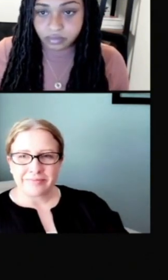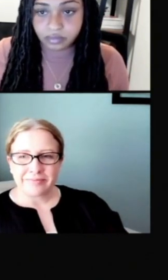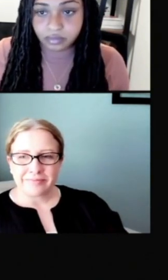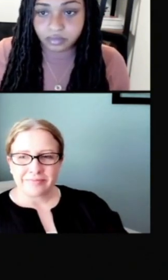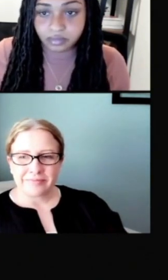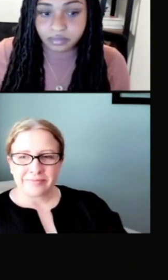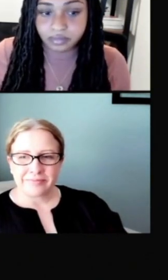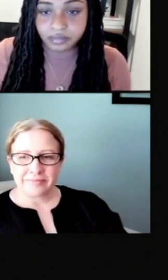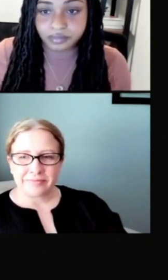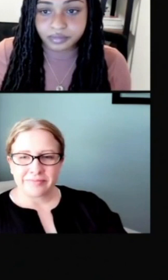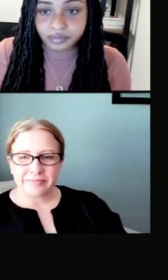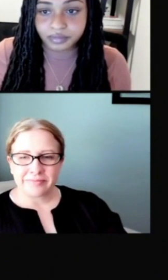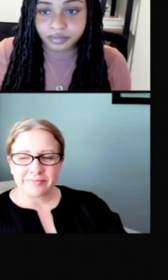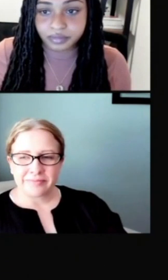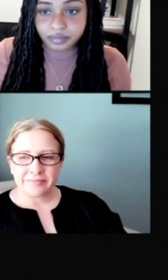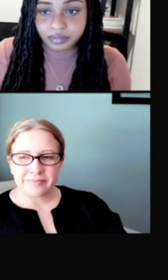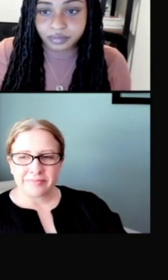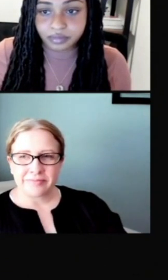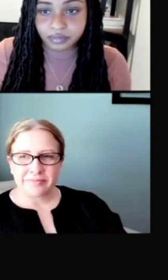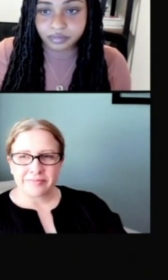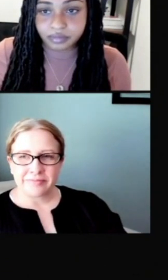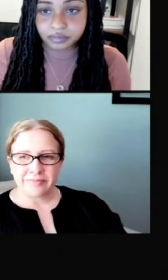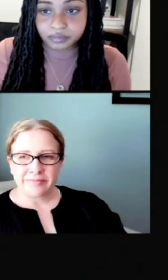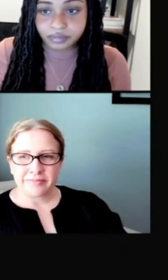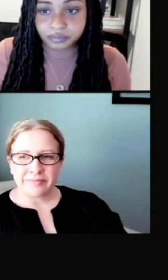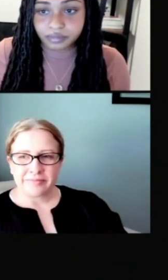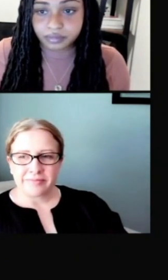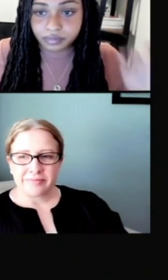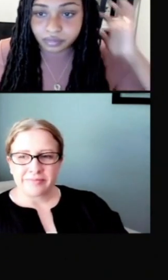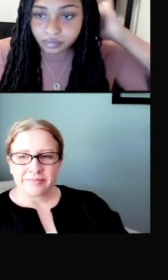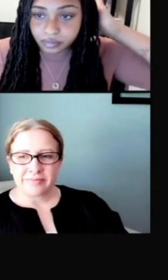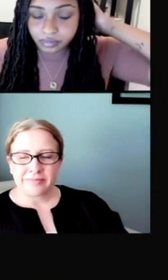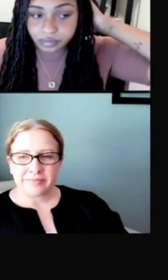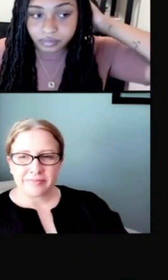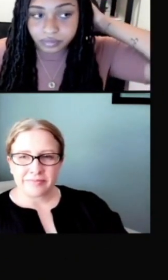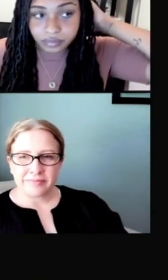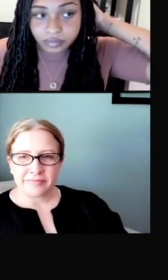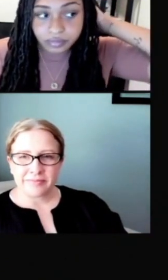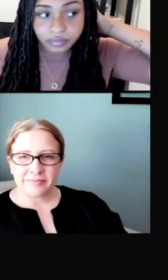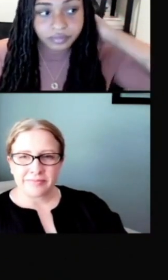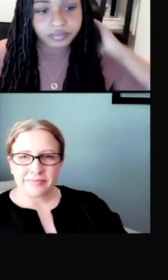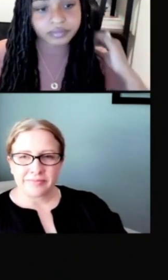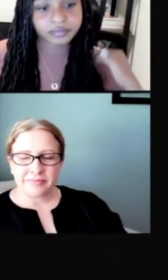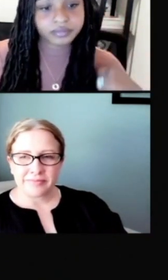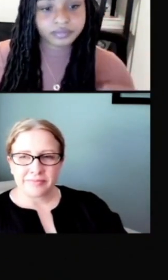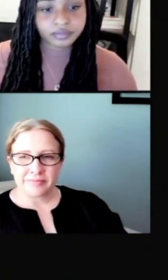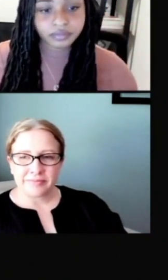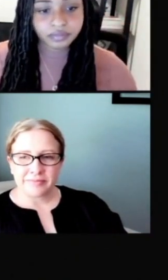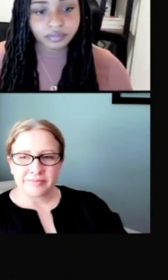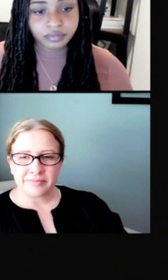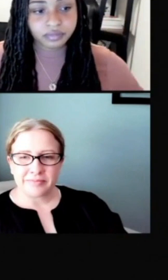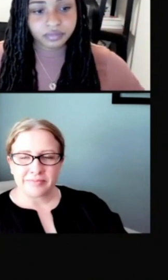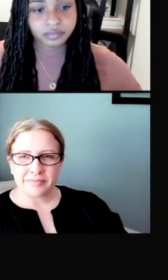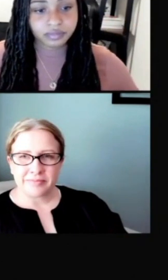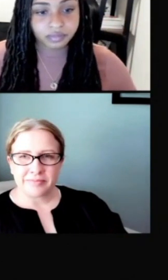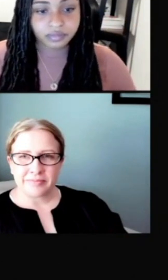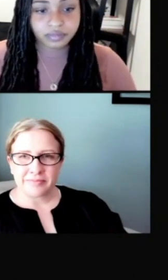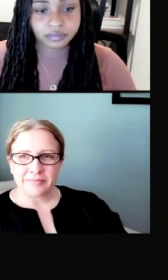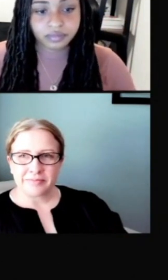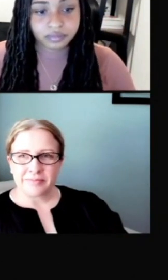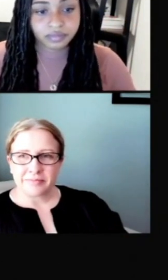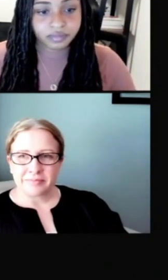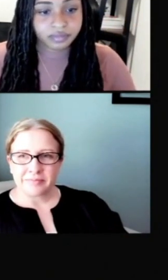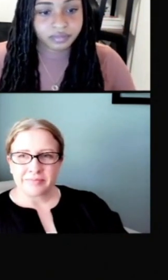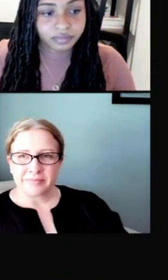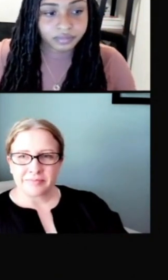understand, and I think getting the word out is so critical, which all of you, our presenters, Dr. Abraham, Dr.